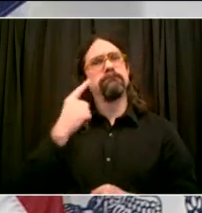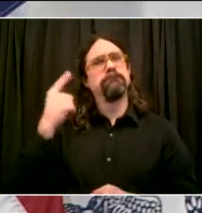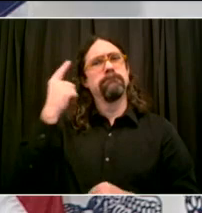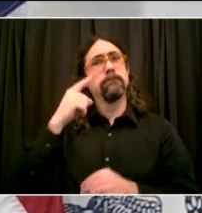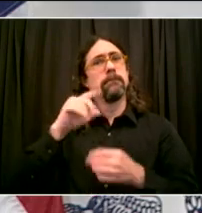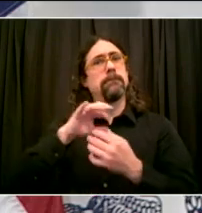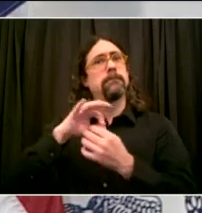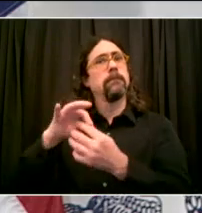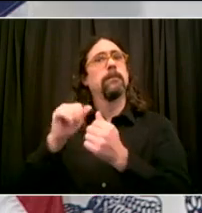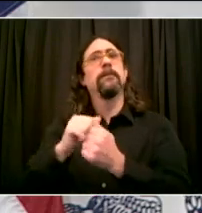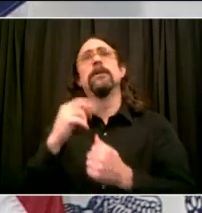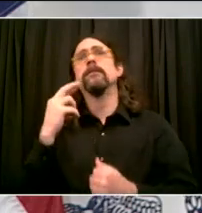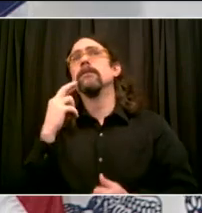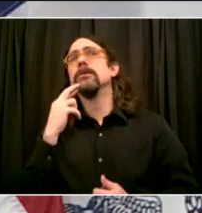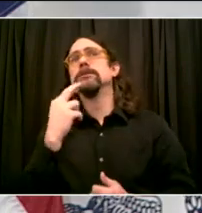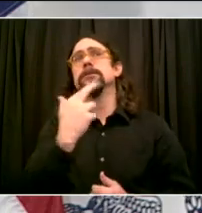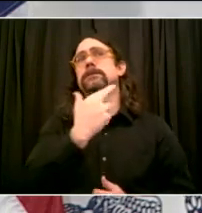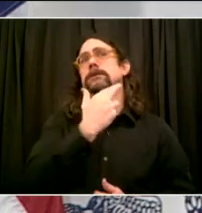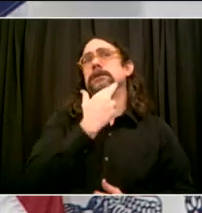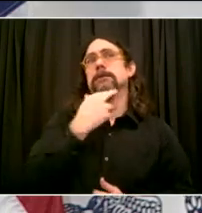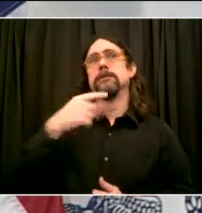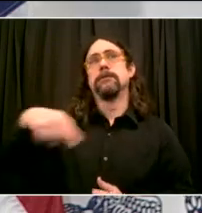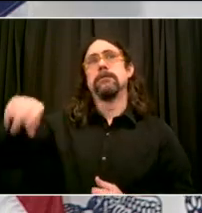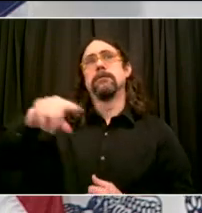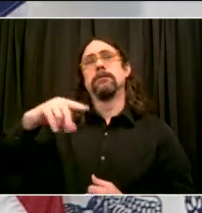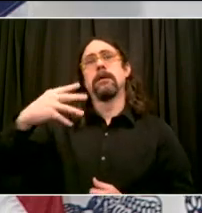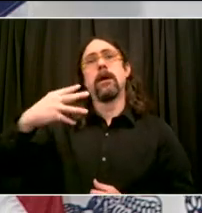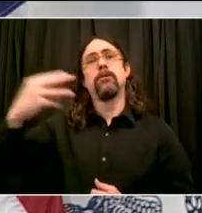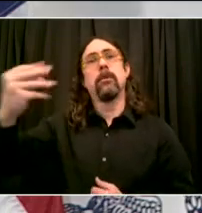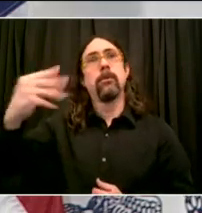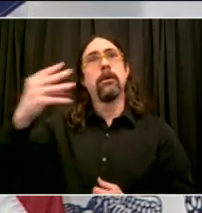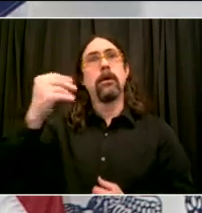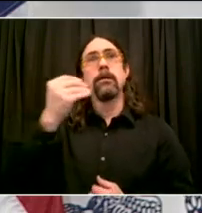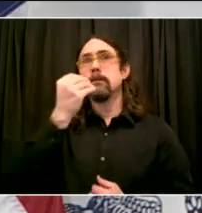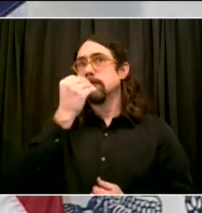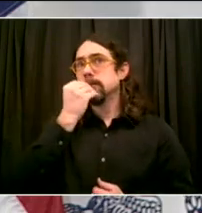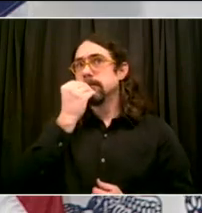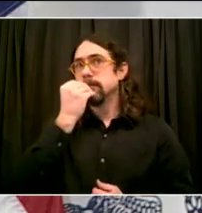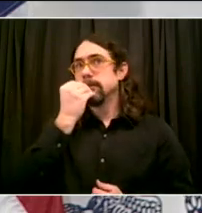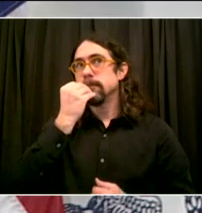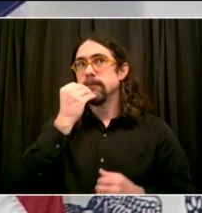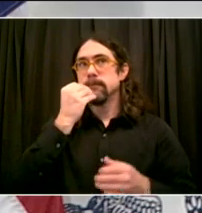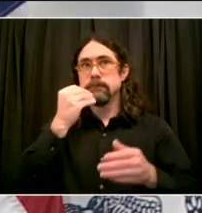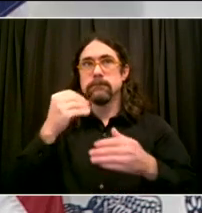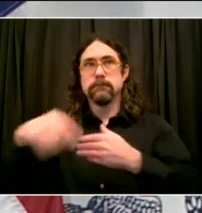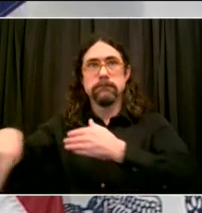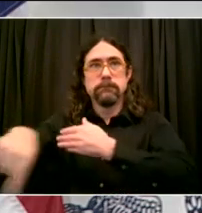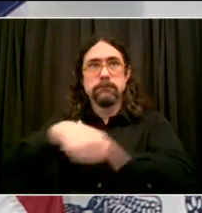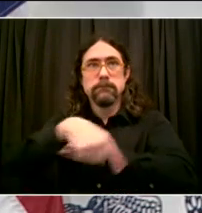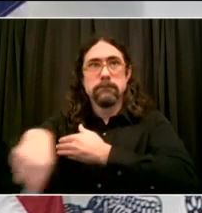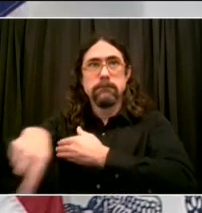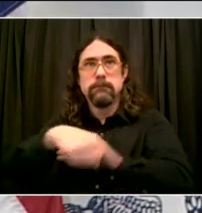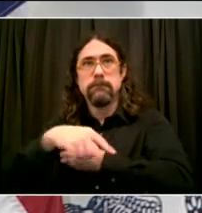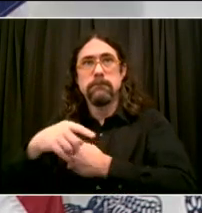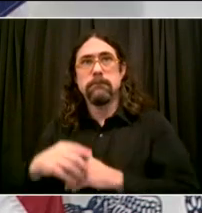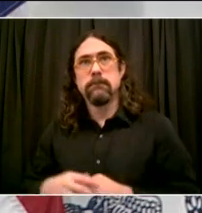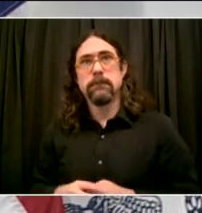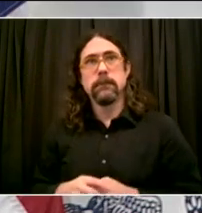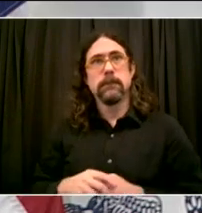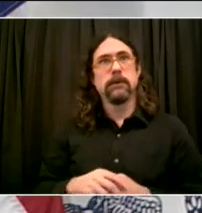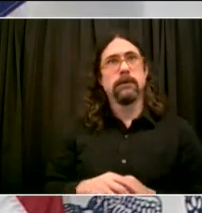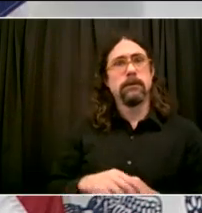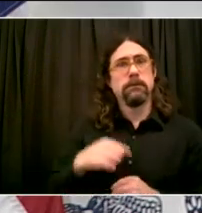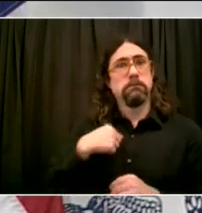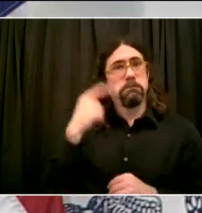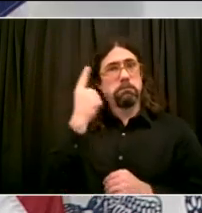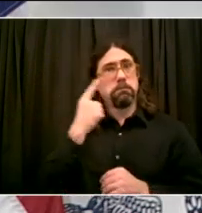damaged by the storm and what you're going to do about it. Yeah, thank you for the question, Marcia. I'll start and